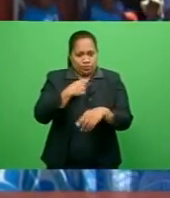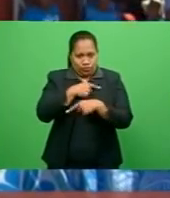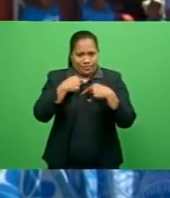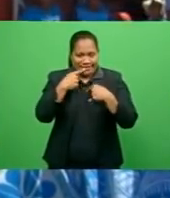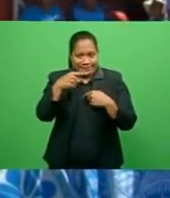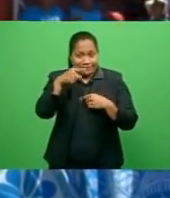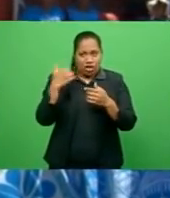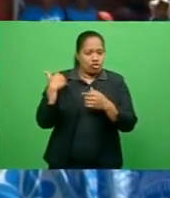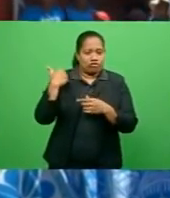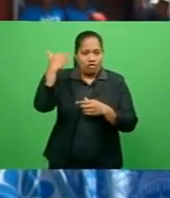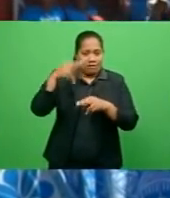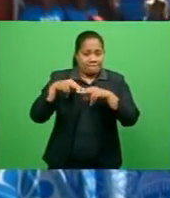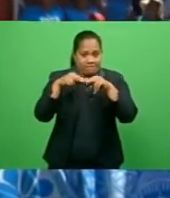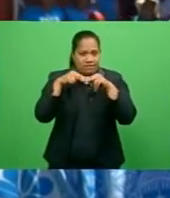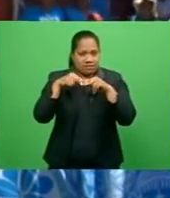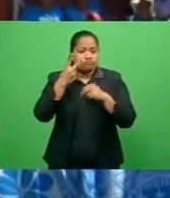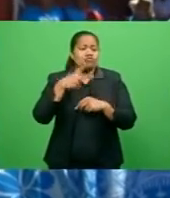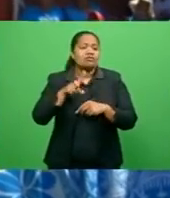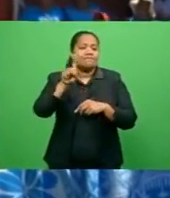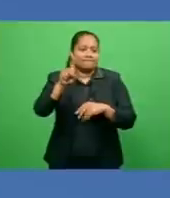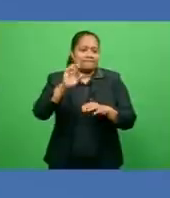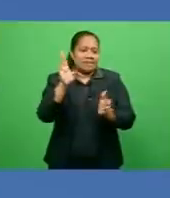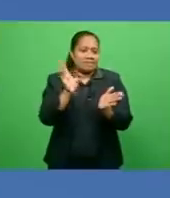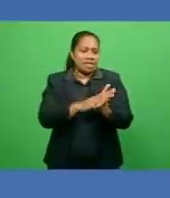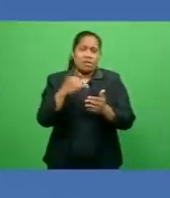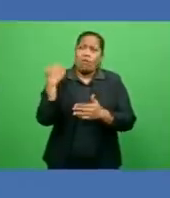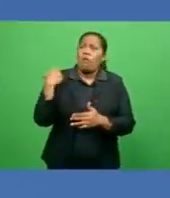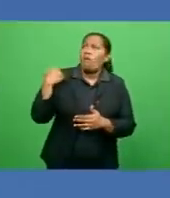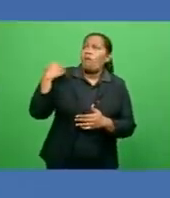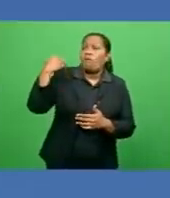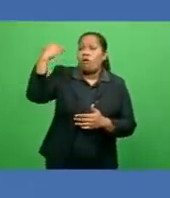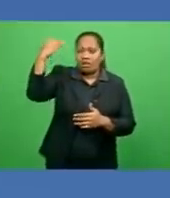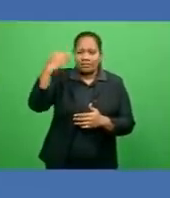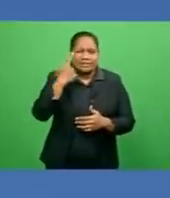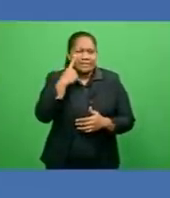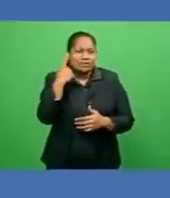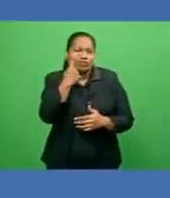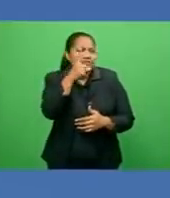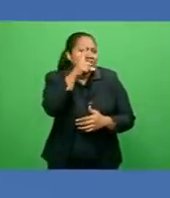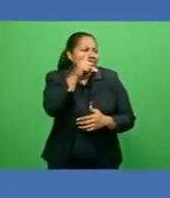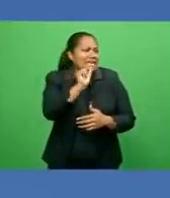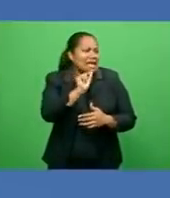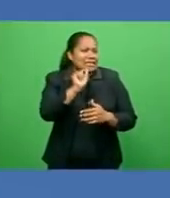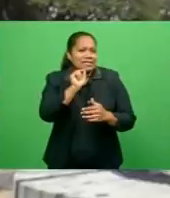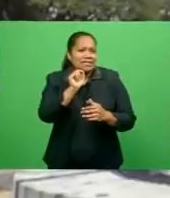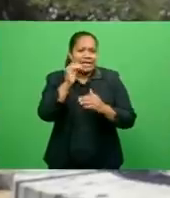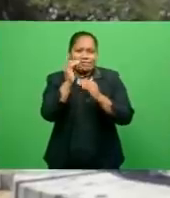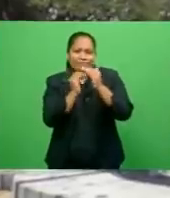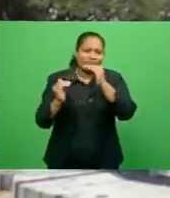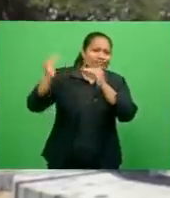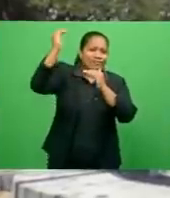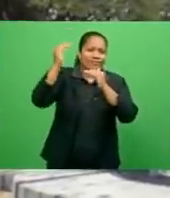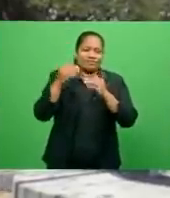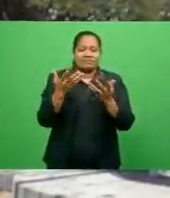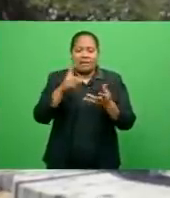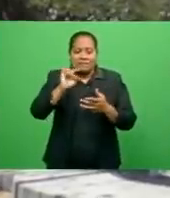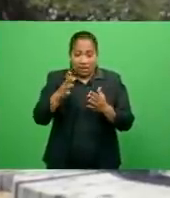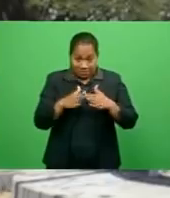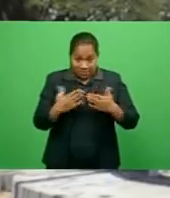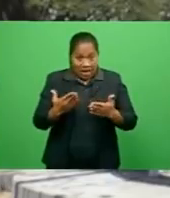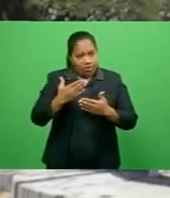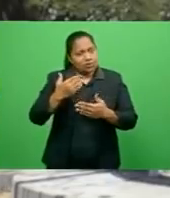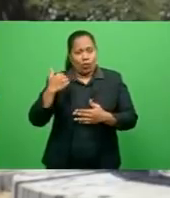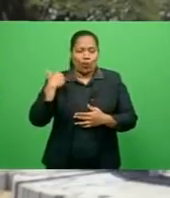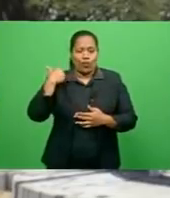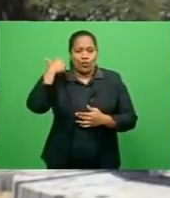Fiji, standing at 21 meters tall. And let's see if someone beats us, but we will claim it as the tallest flagpole in Fiji as of now.